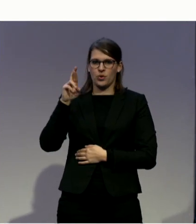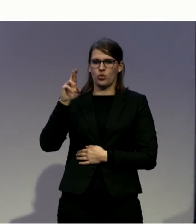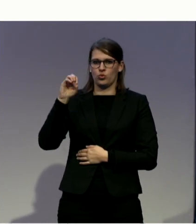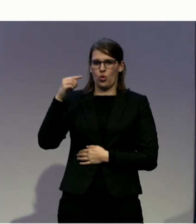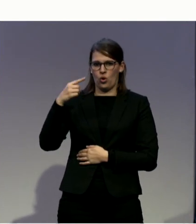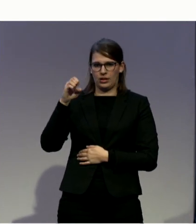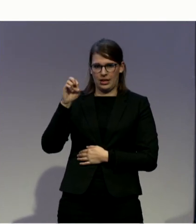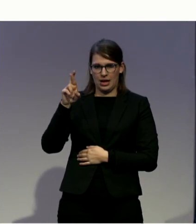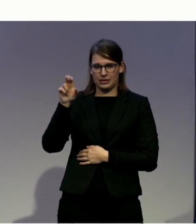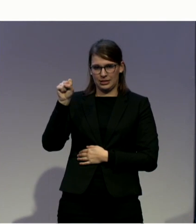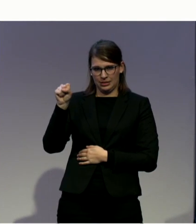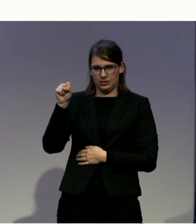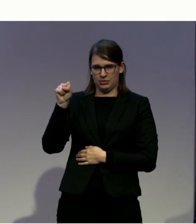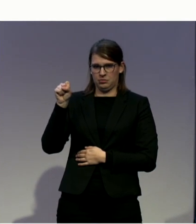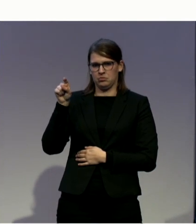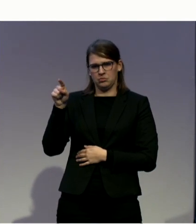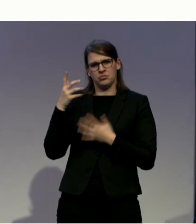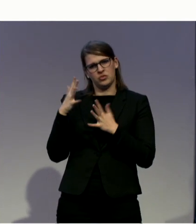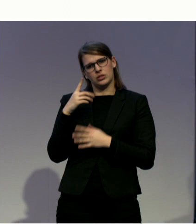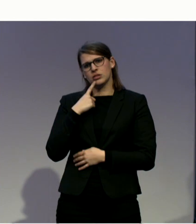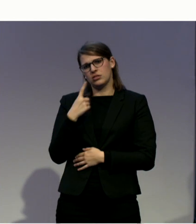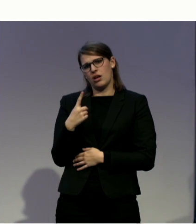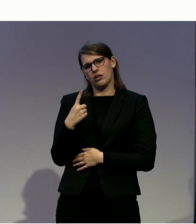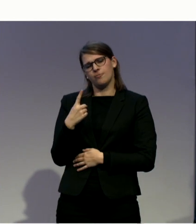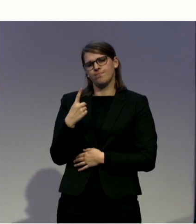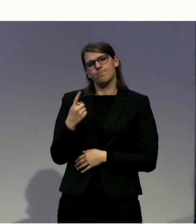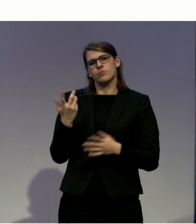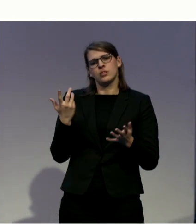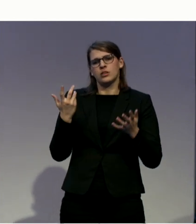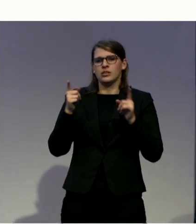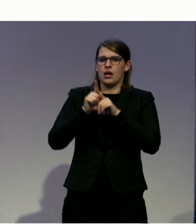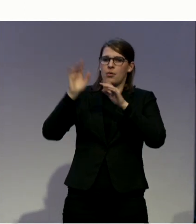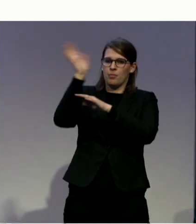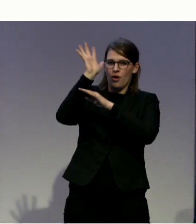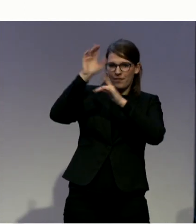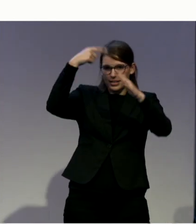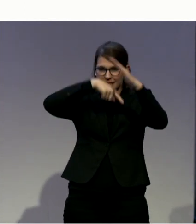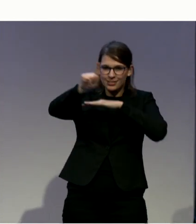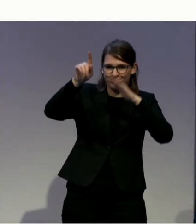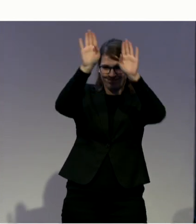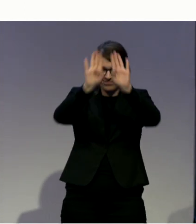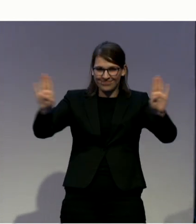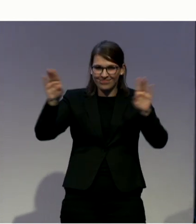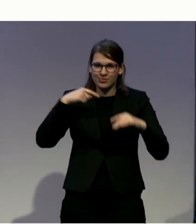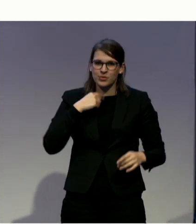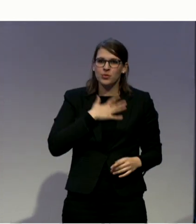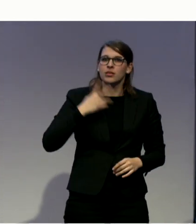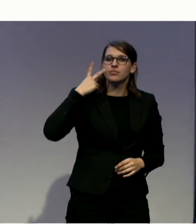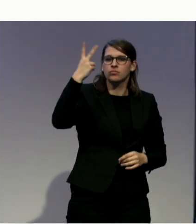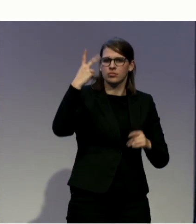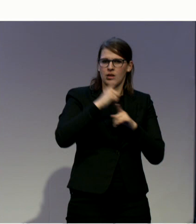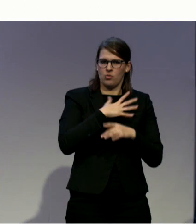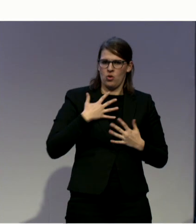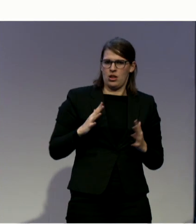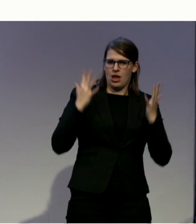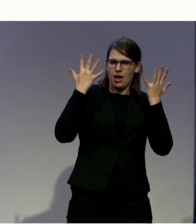see and hear on the screen is a part of who we become. Often our world mimics art in this case, and if people